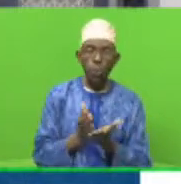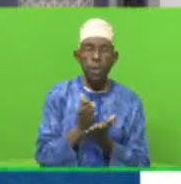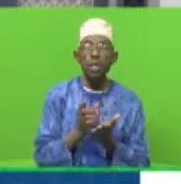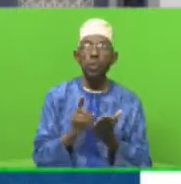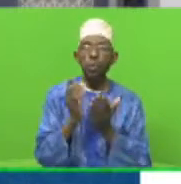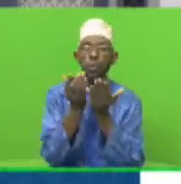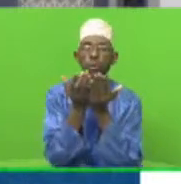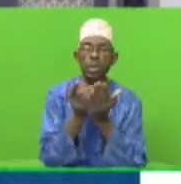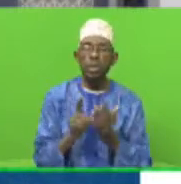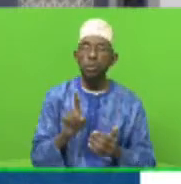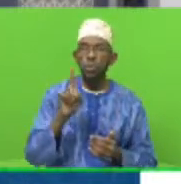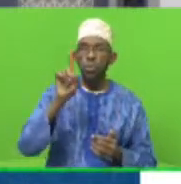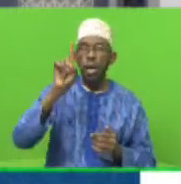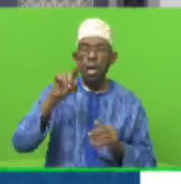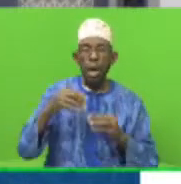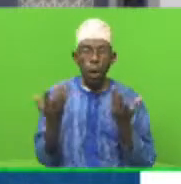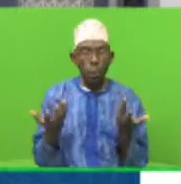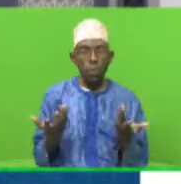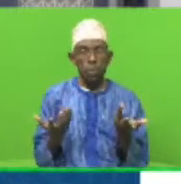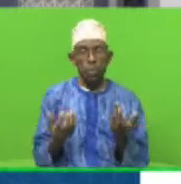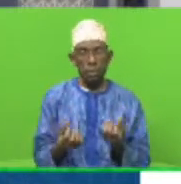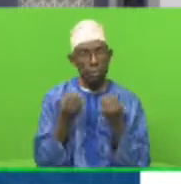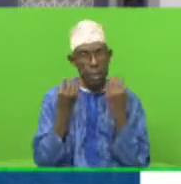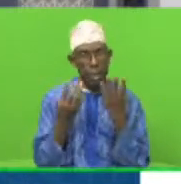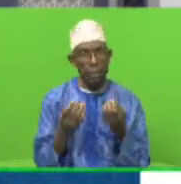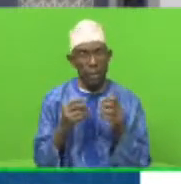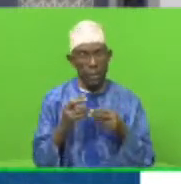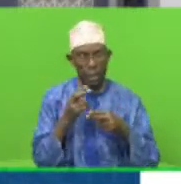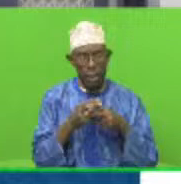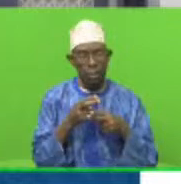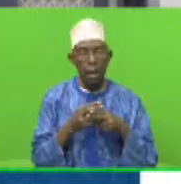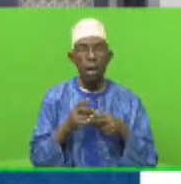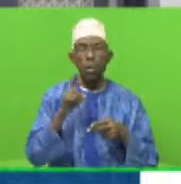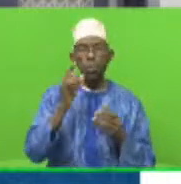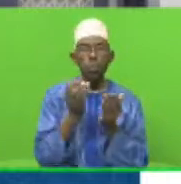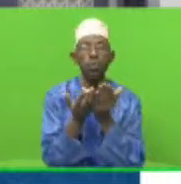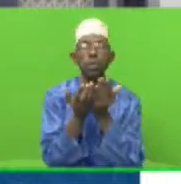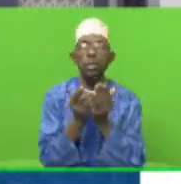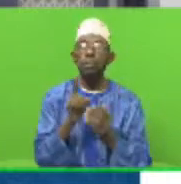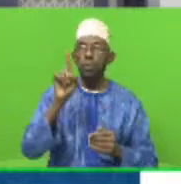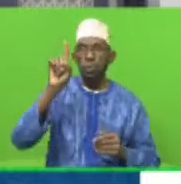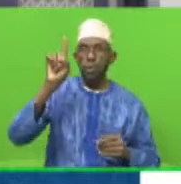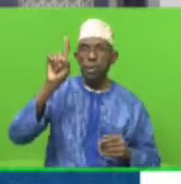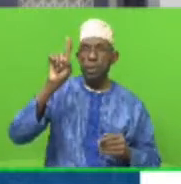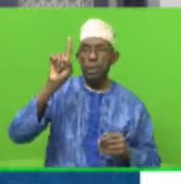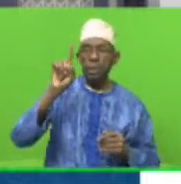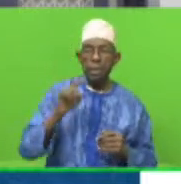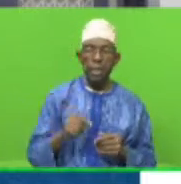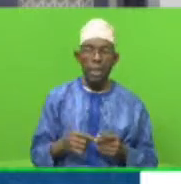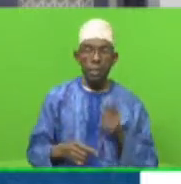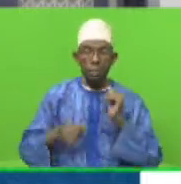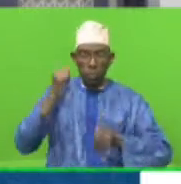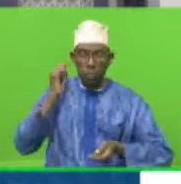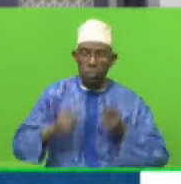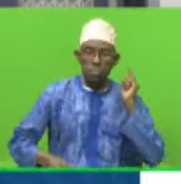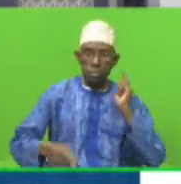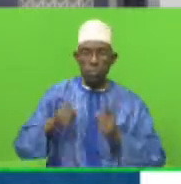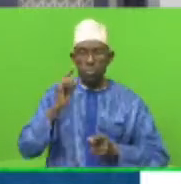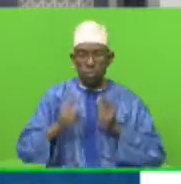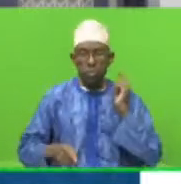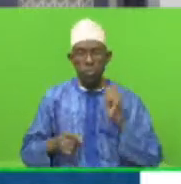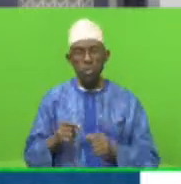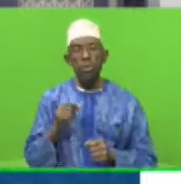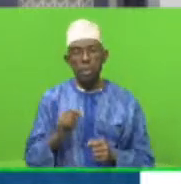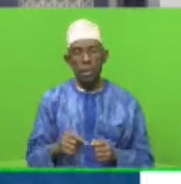Allah subhanahu wa ta'ala. How many do we see in the name of worshipping Allah subhanahu wa ta'ala, somebody is running and